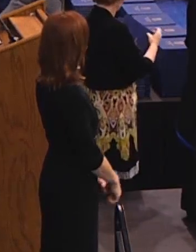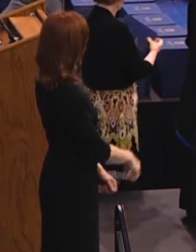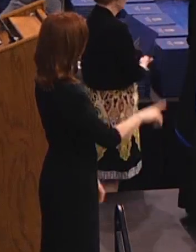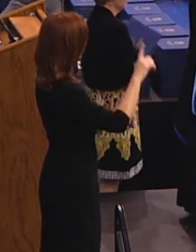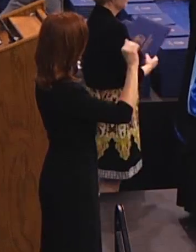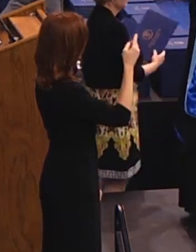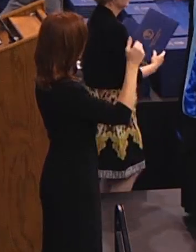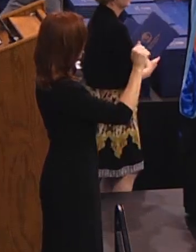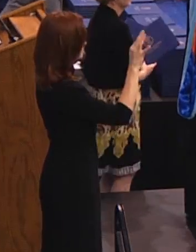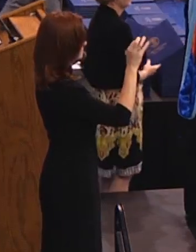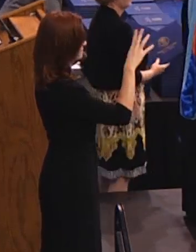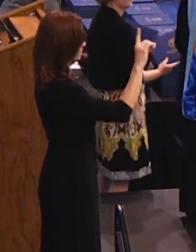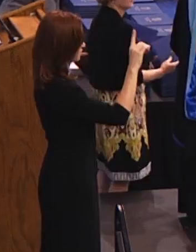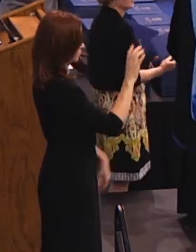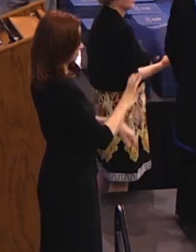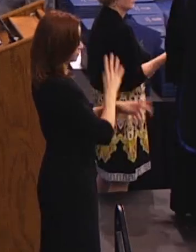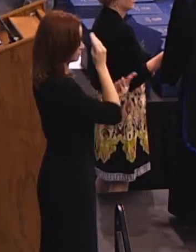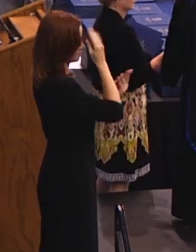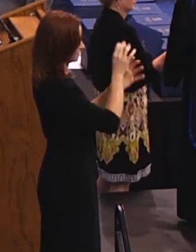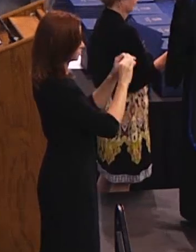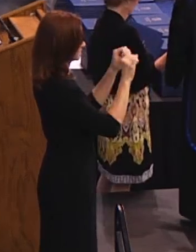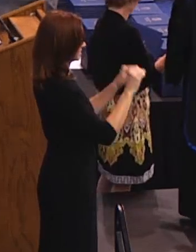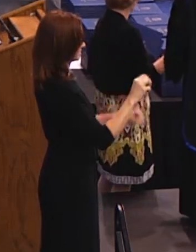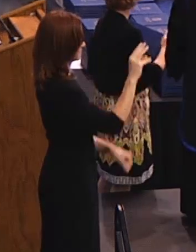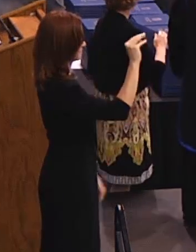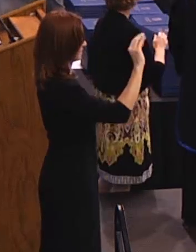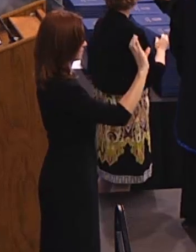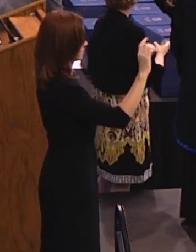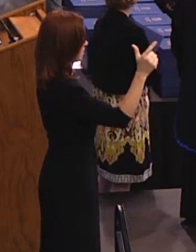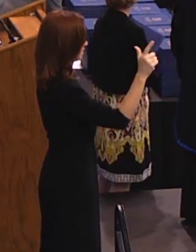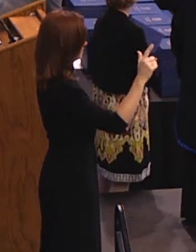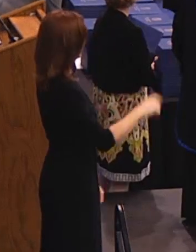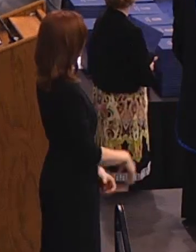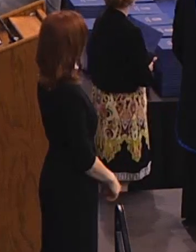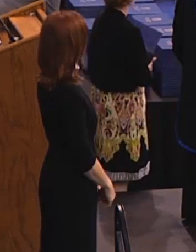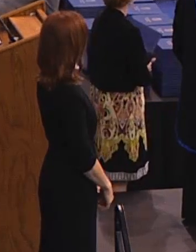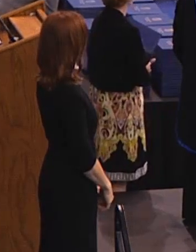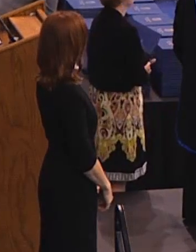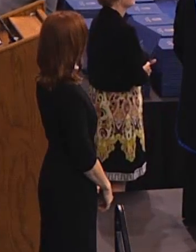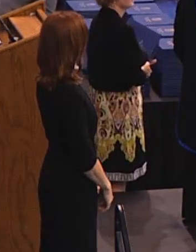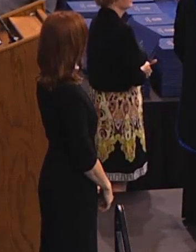Rashada Ford, Computer Information Systems, magna cum laude.